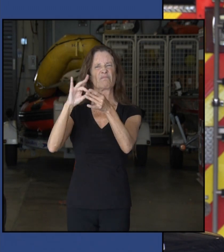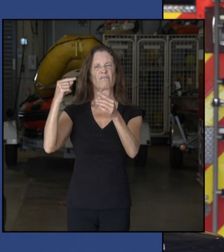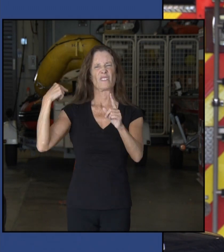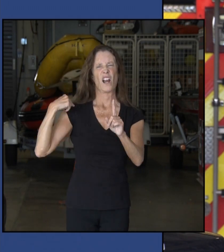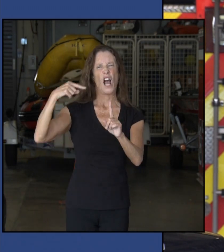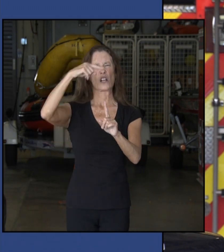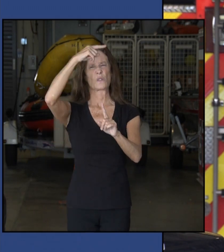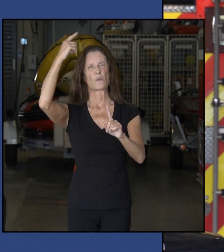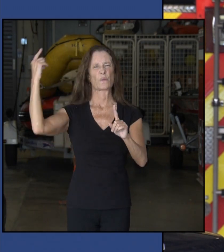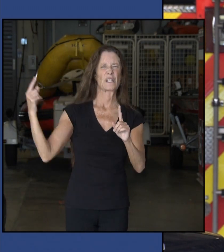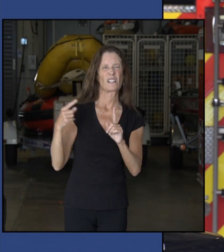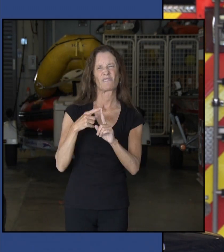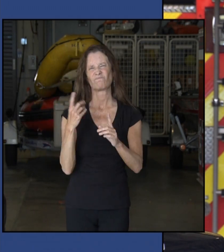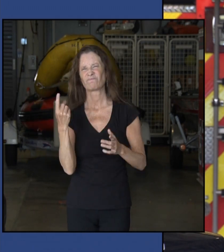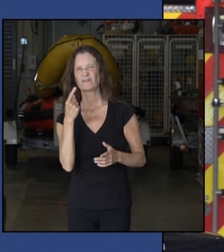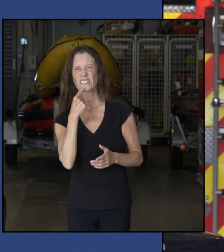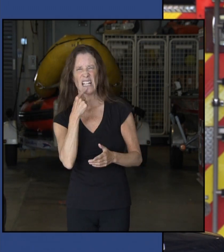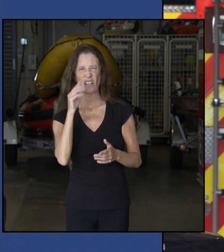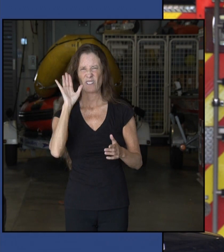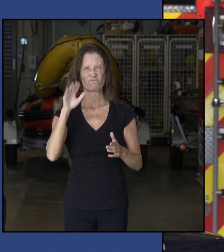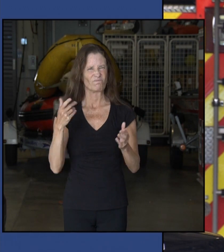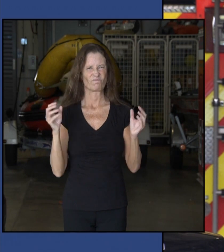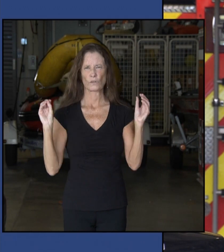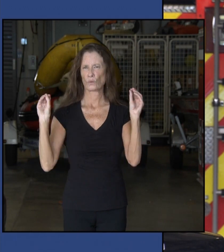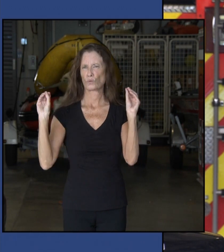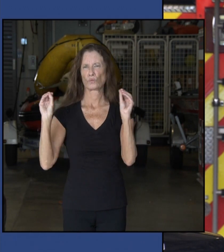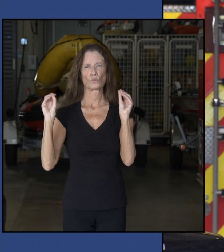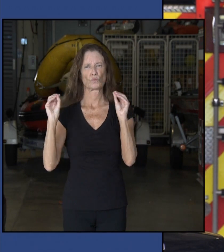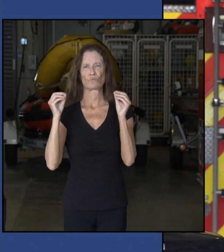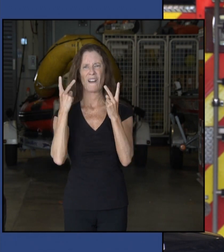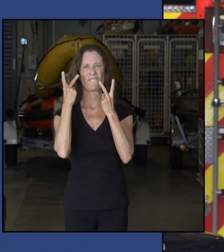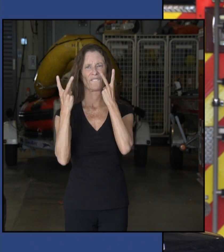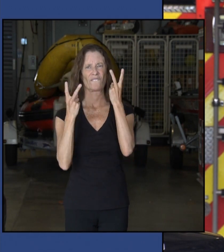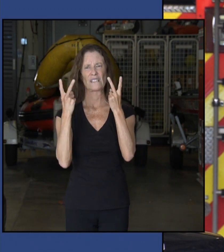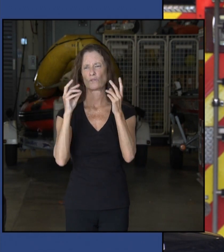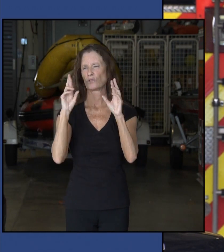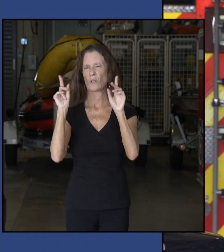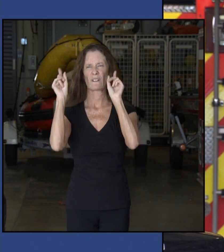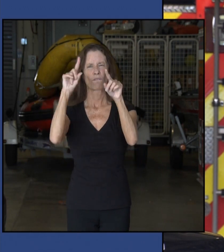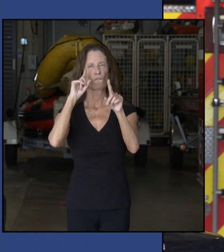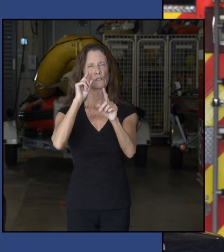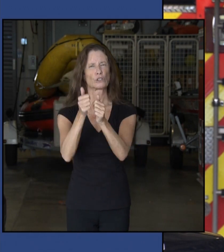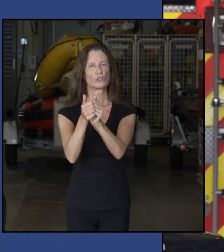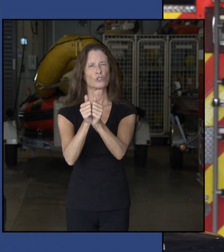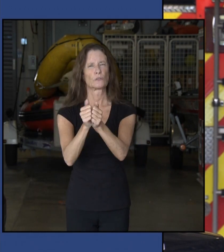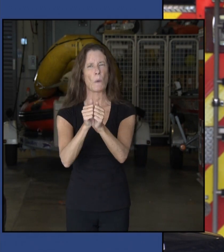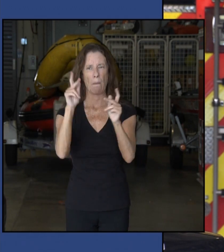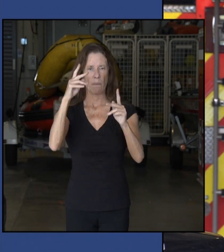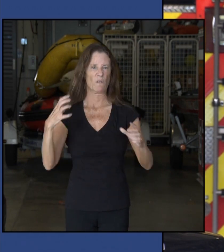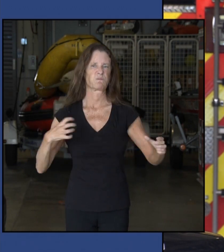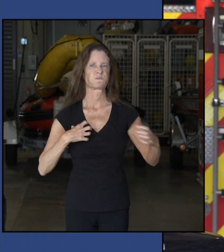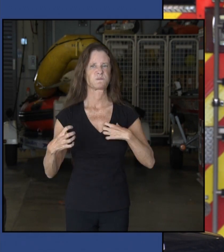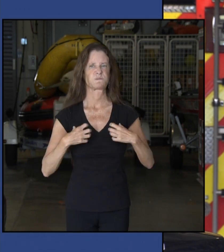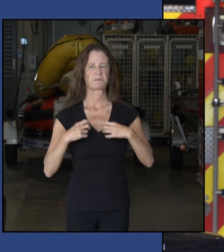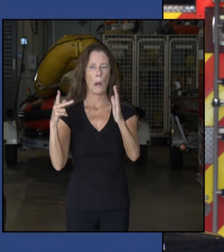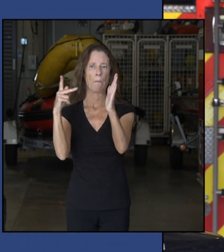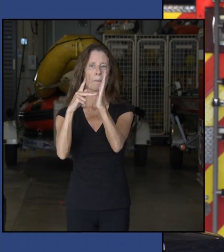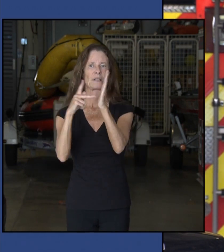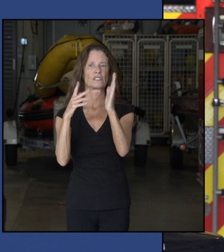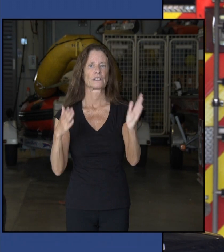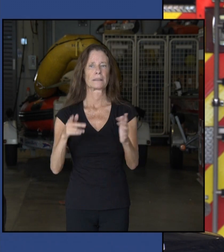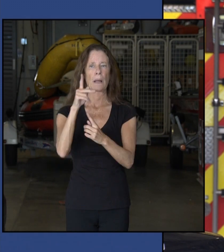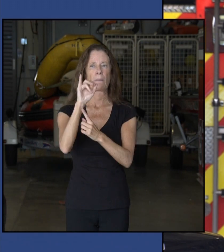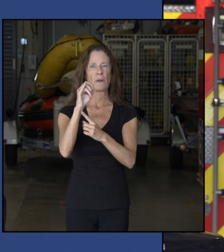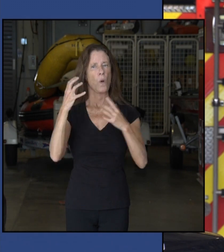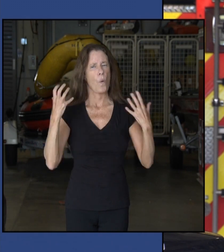regarding no spectators at sports events. There have been petitions out signed by thousands and some efforts trying to get some parents to be able to go to